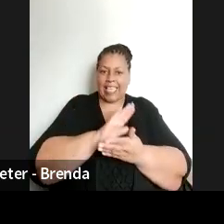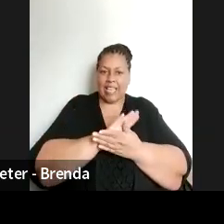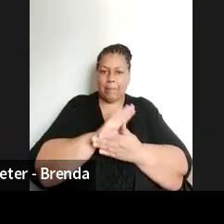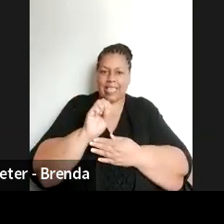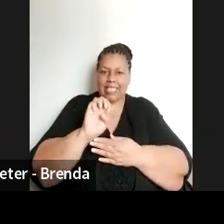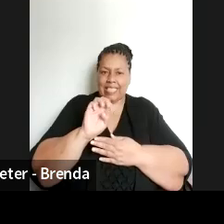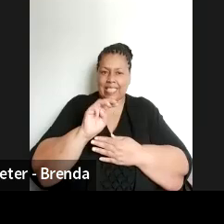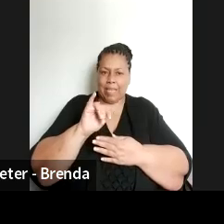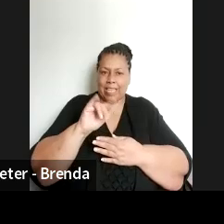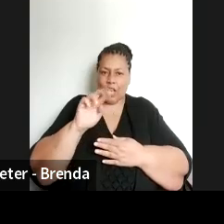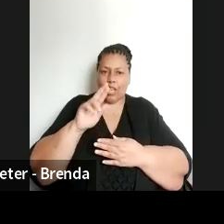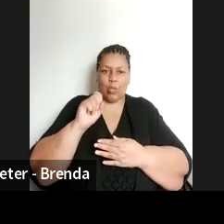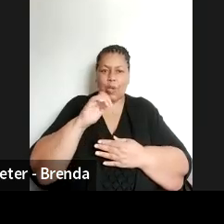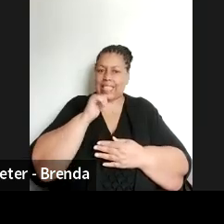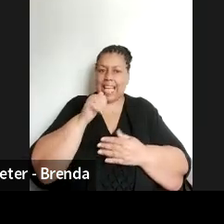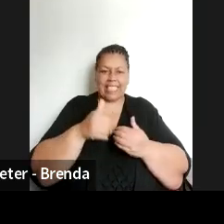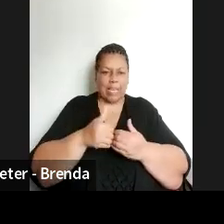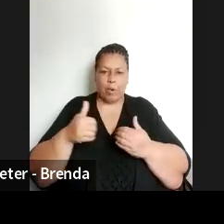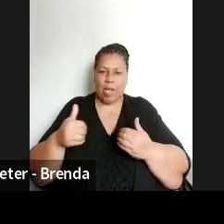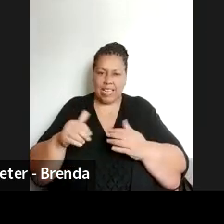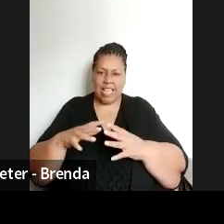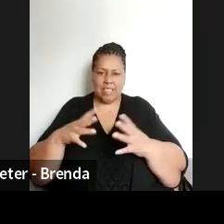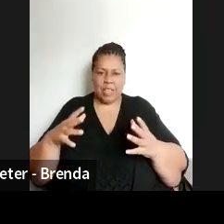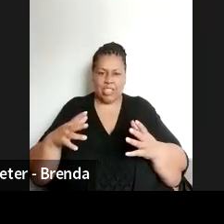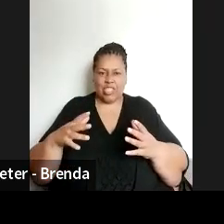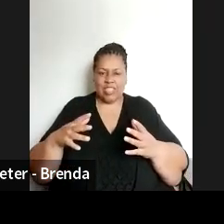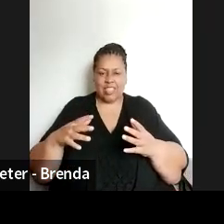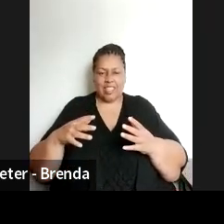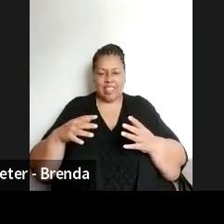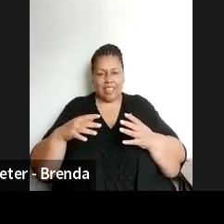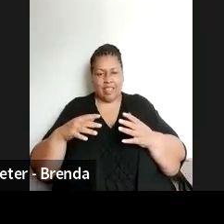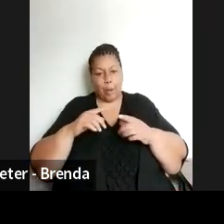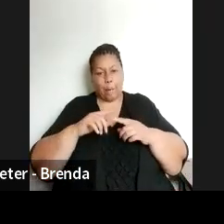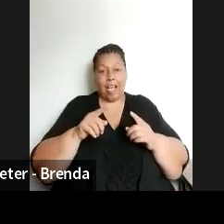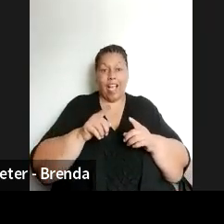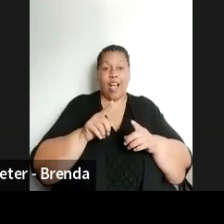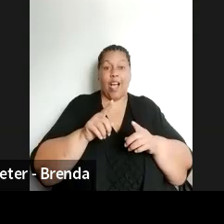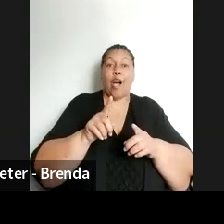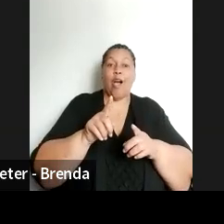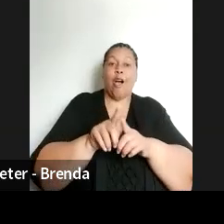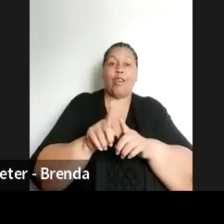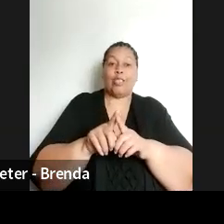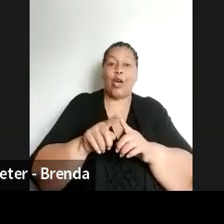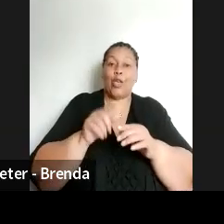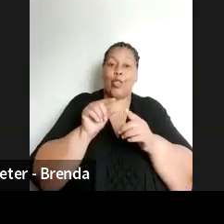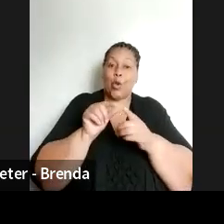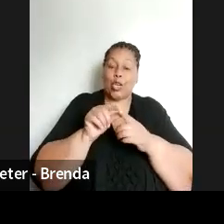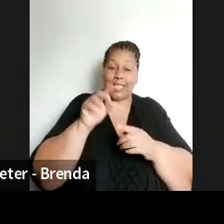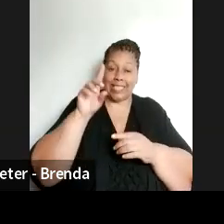not being separated as much. But I think too that we've got to make sure that the word disability is